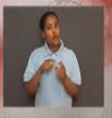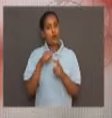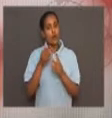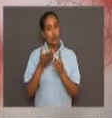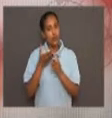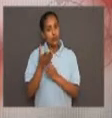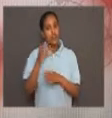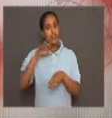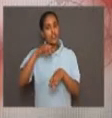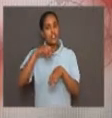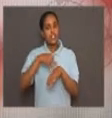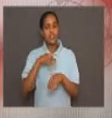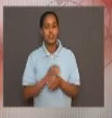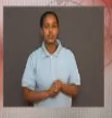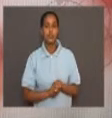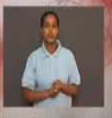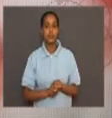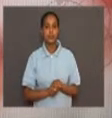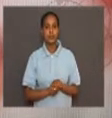through fixation.